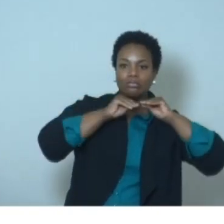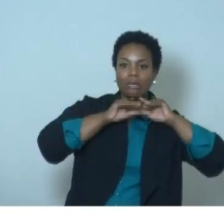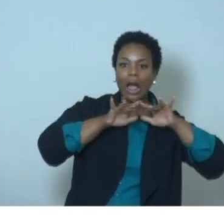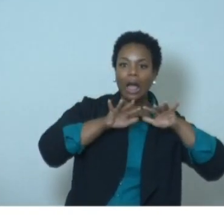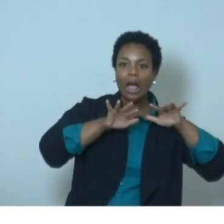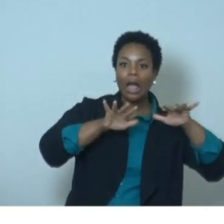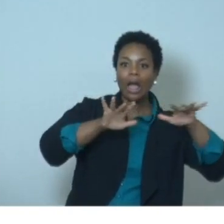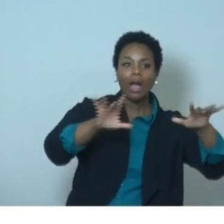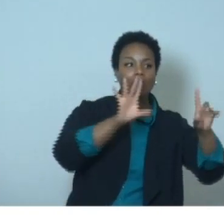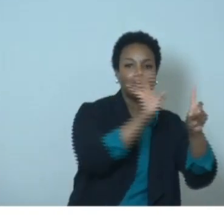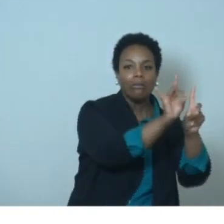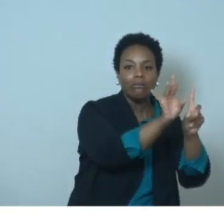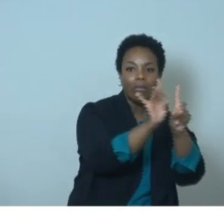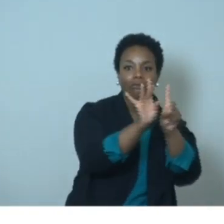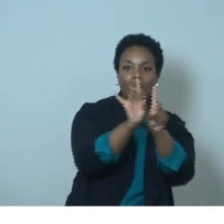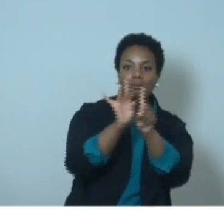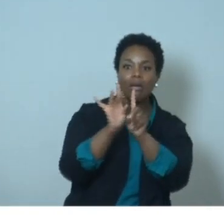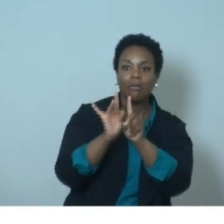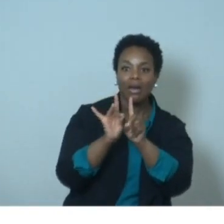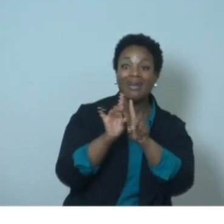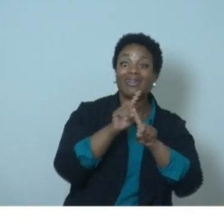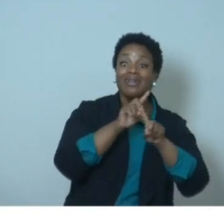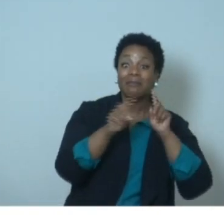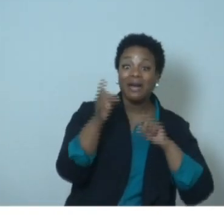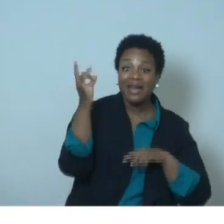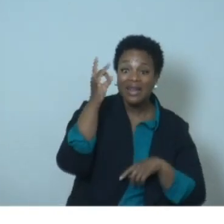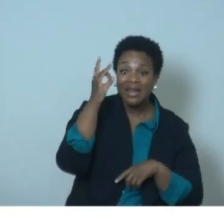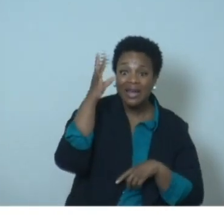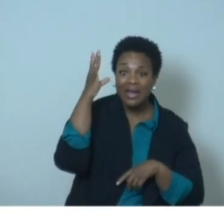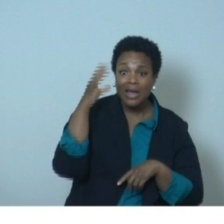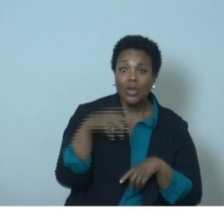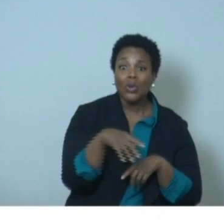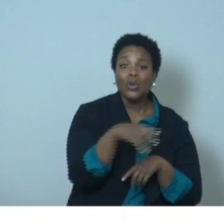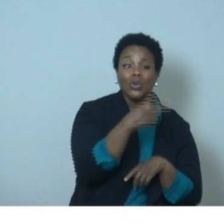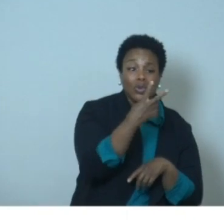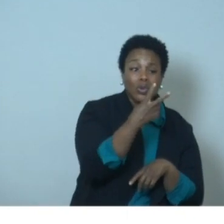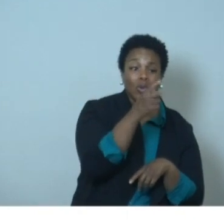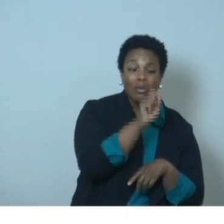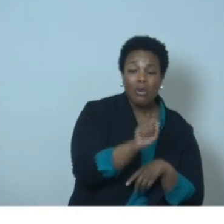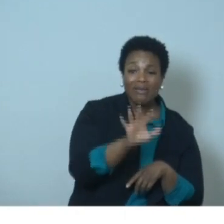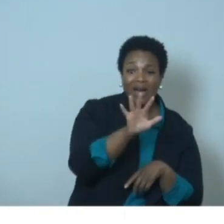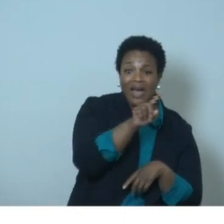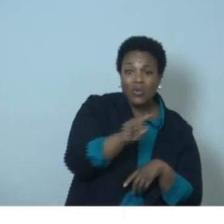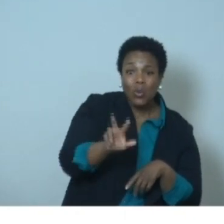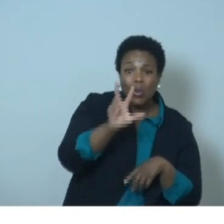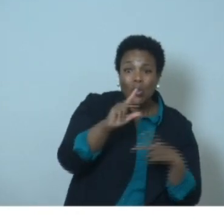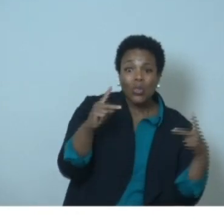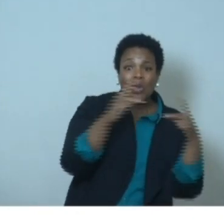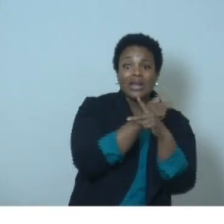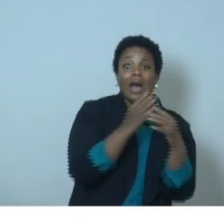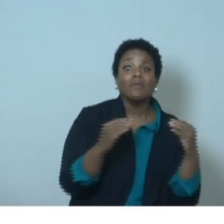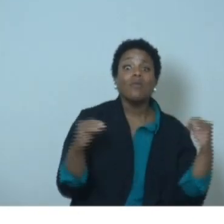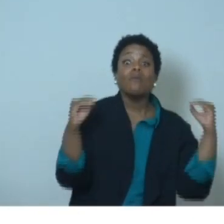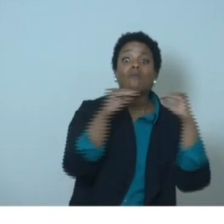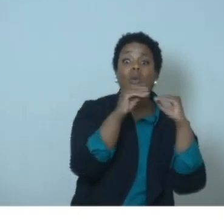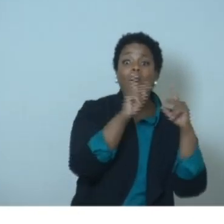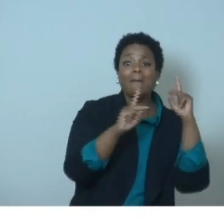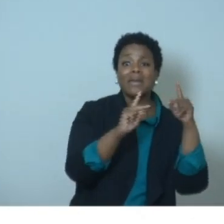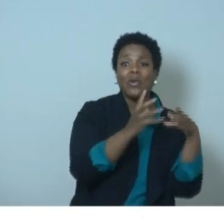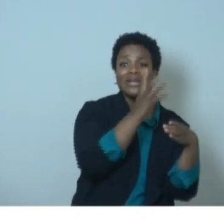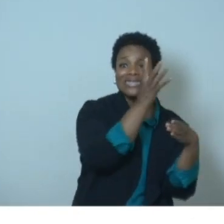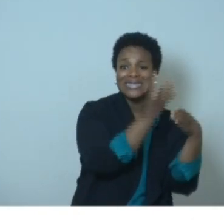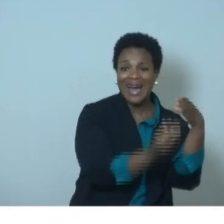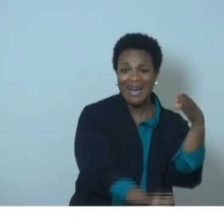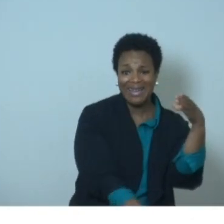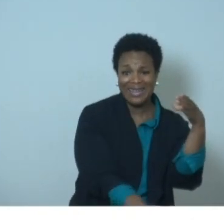2.5 to 5 times as many people died per case as did their neighbors, and you can see